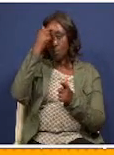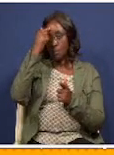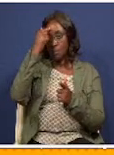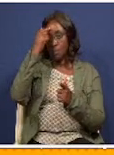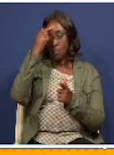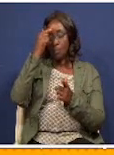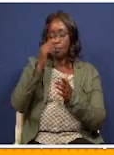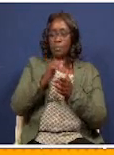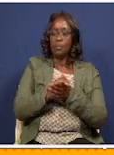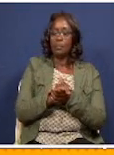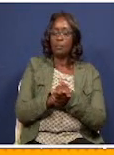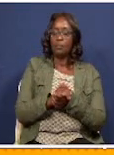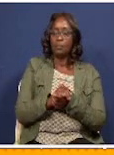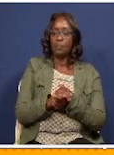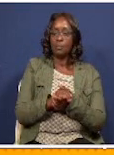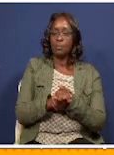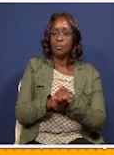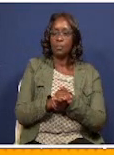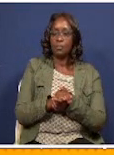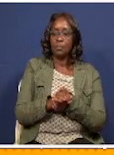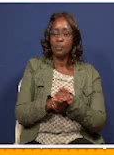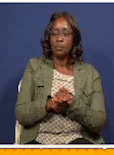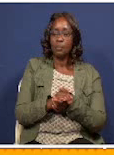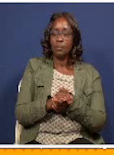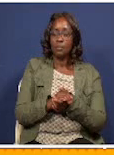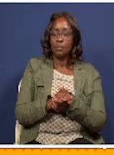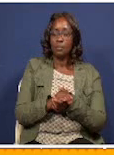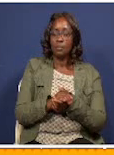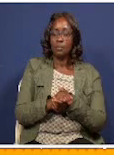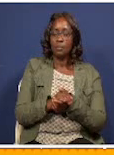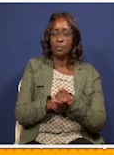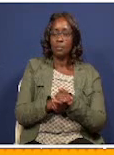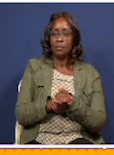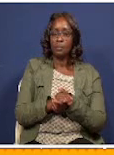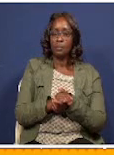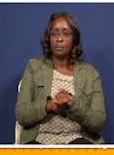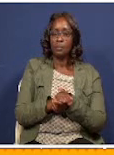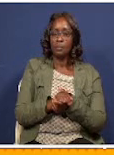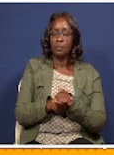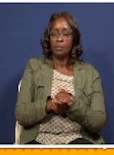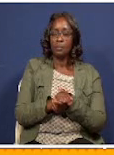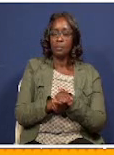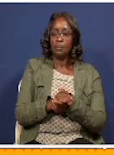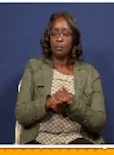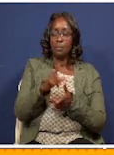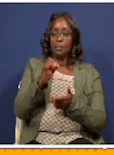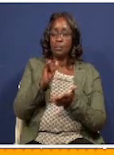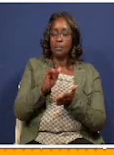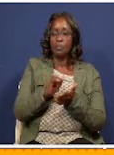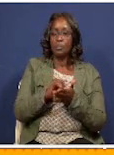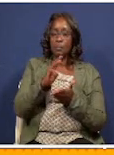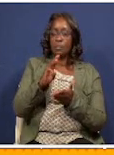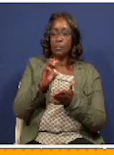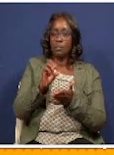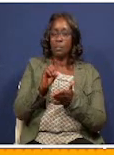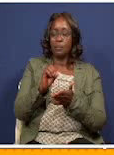Because in terms of the proceedings here, I agree with what Senior Counsel Kiragwa said. But when you look at the record, you'll find that there was